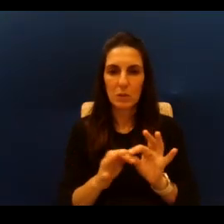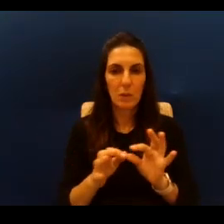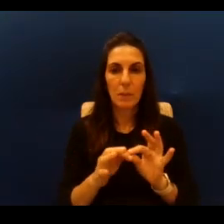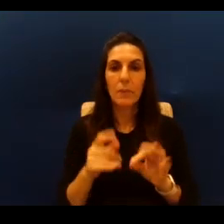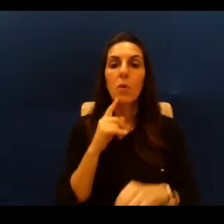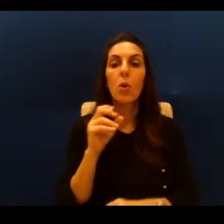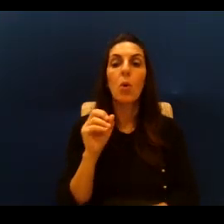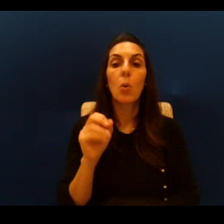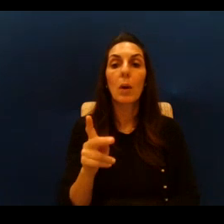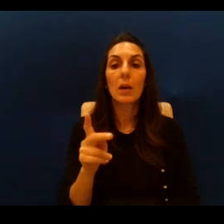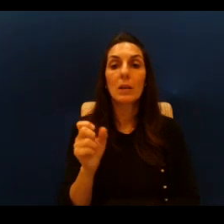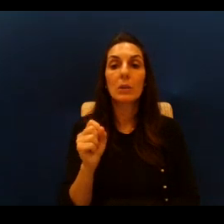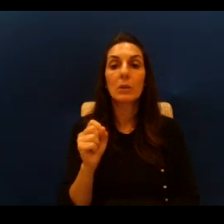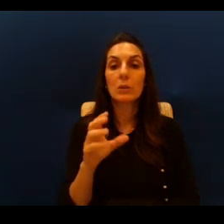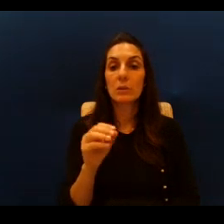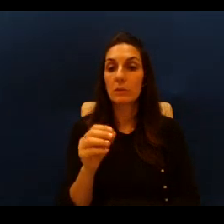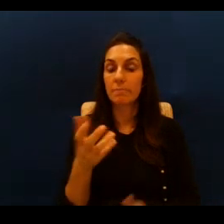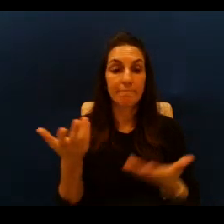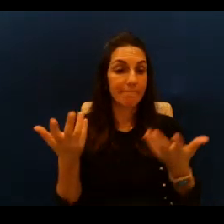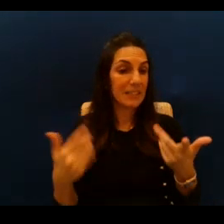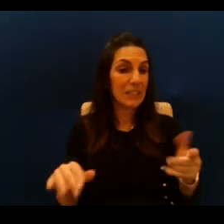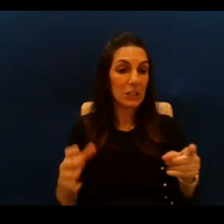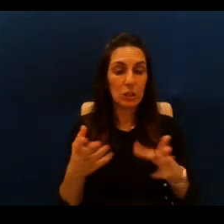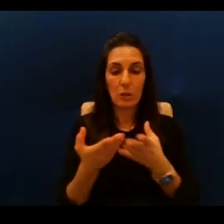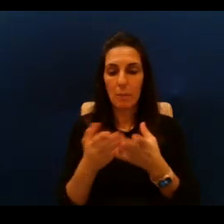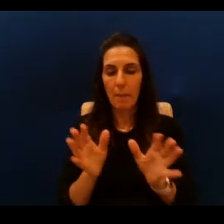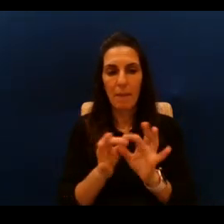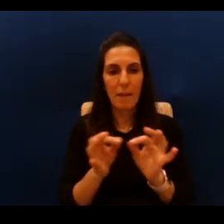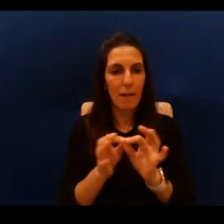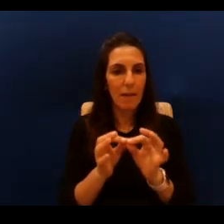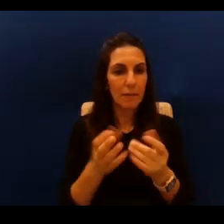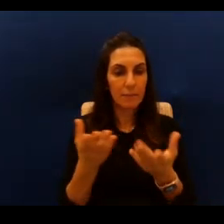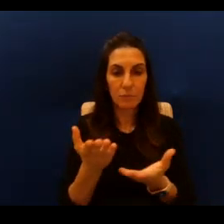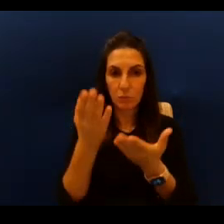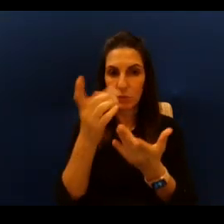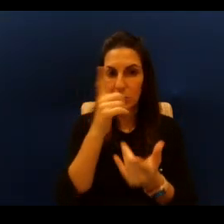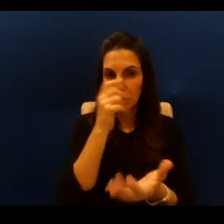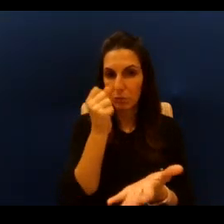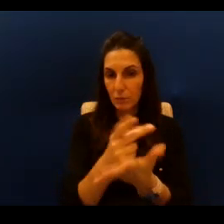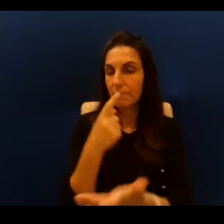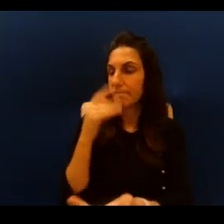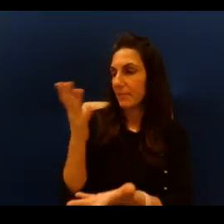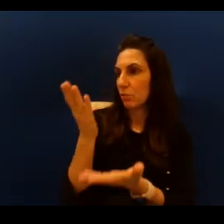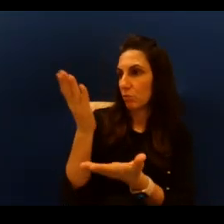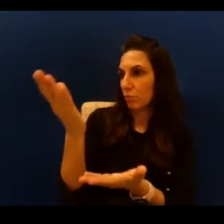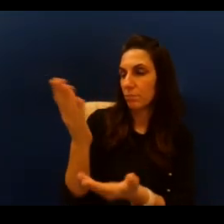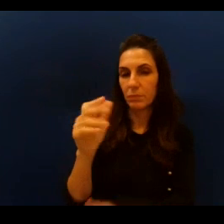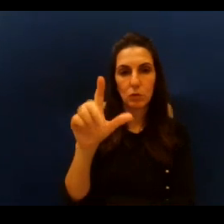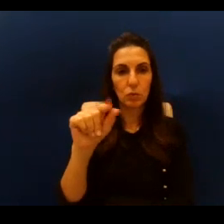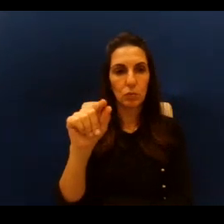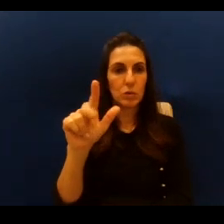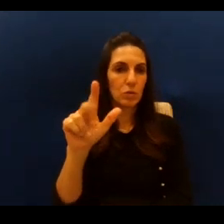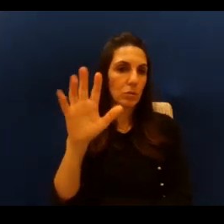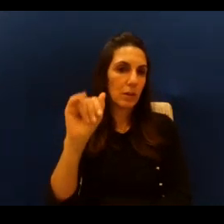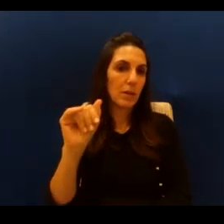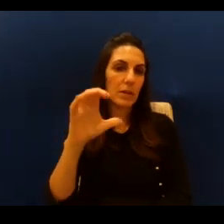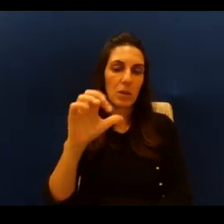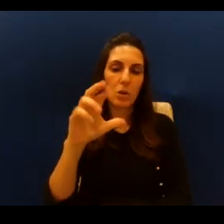Well, that concludes public comments on this item. May I have a motion to approve the 2023 CRA board meeting